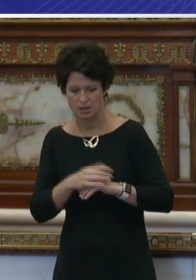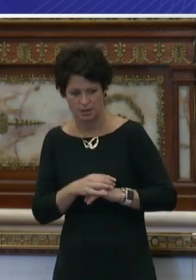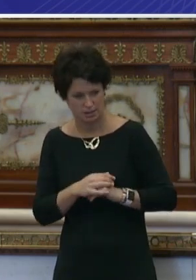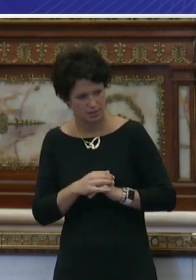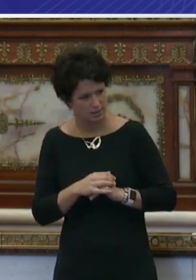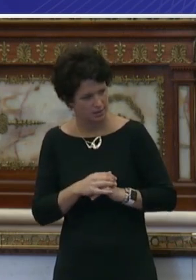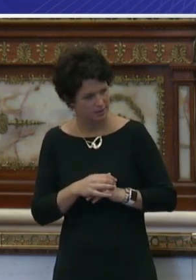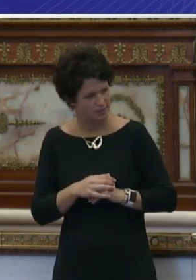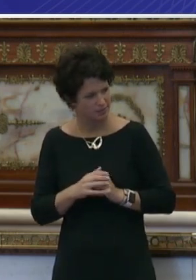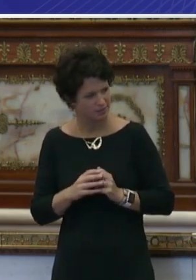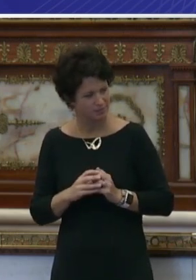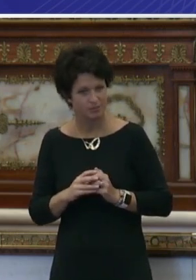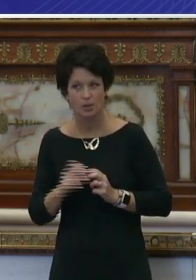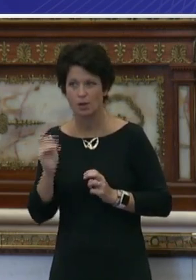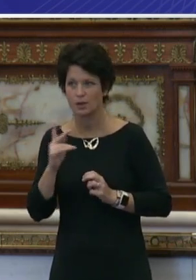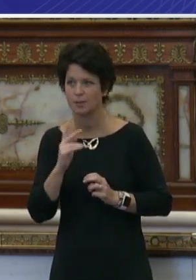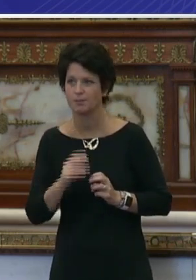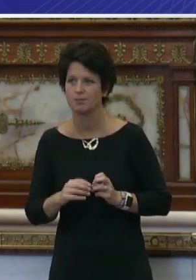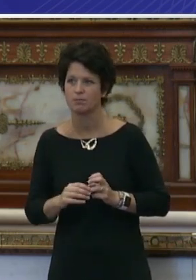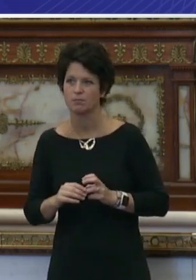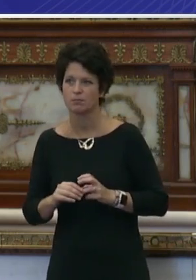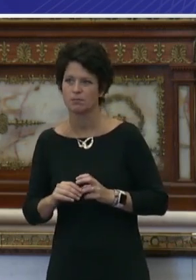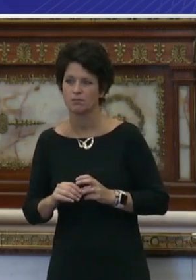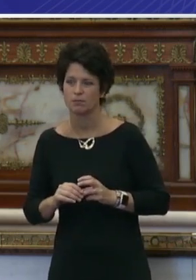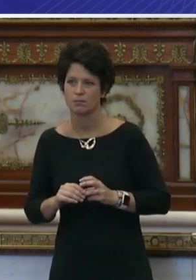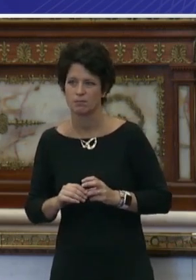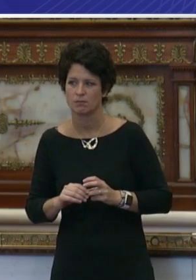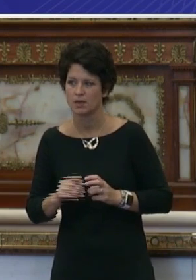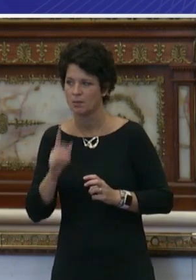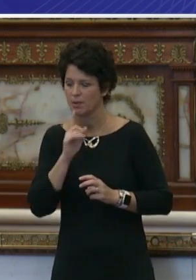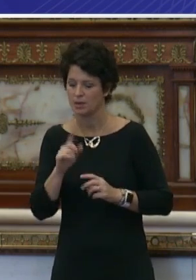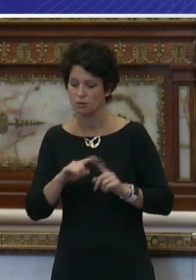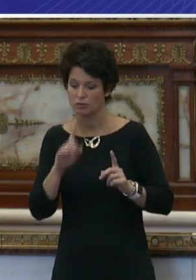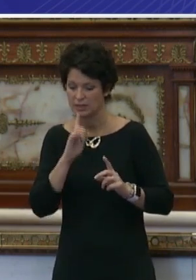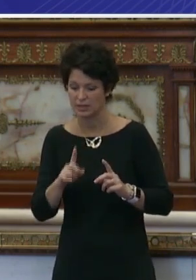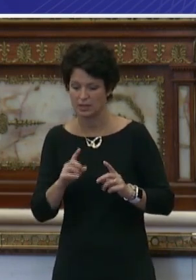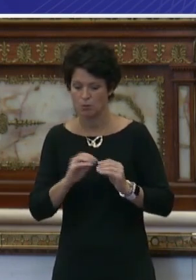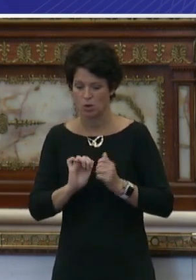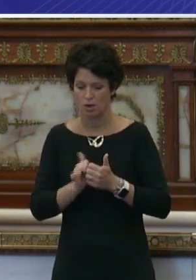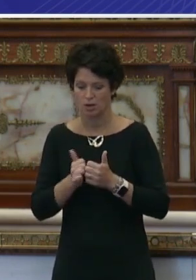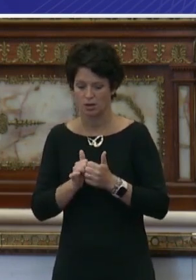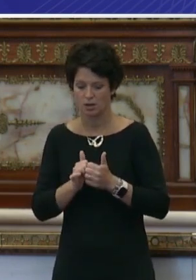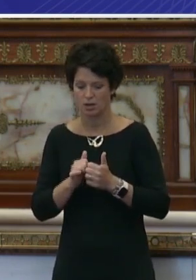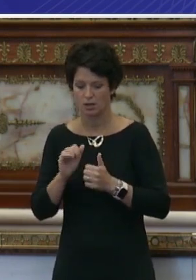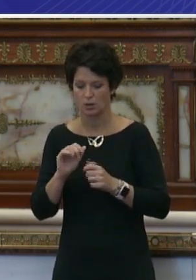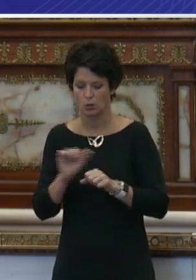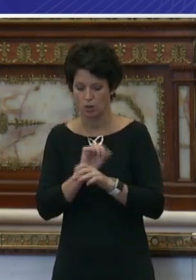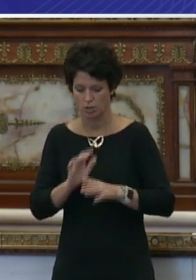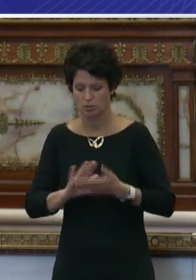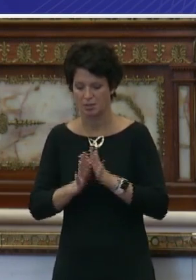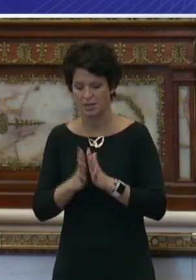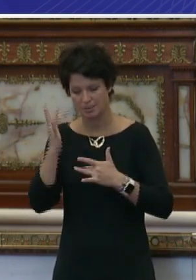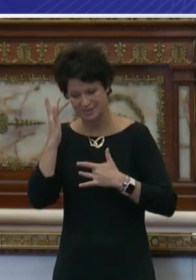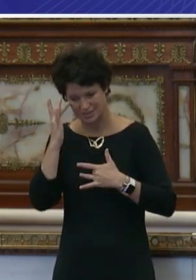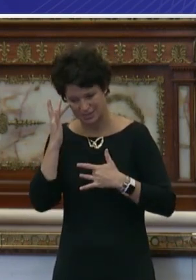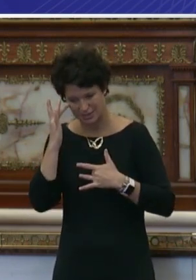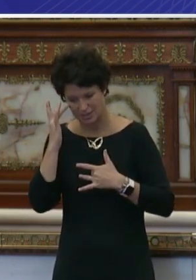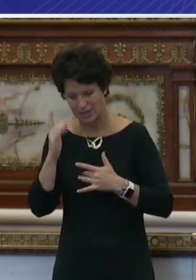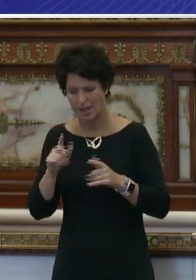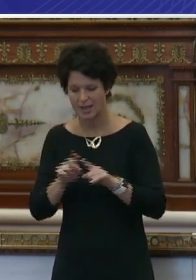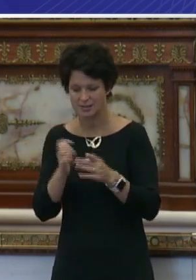please forgive me. Okay. The reality is that more transportation workers will get sick as the economy